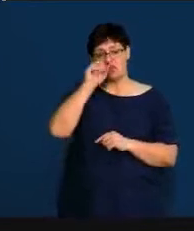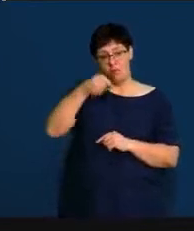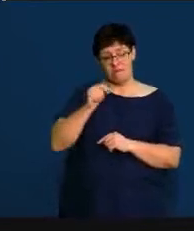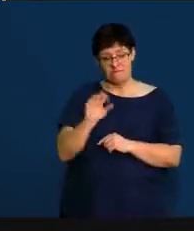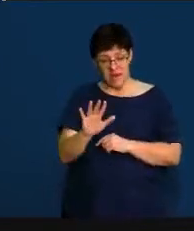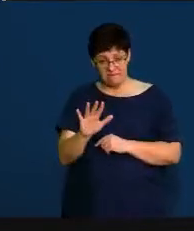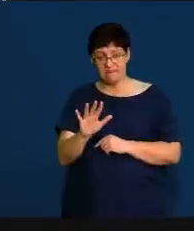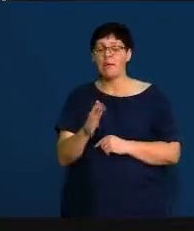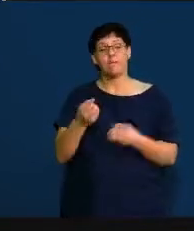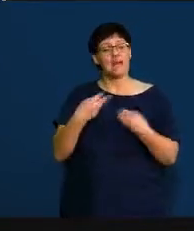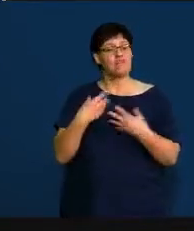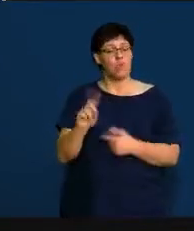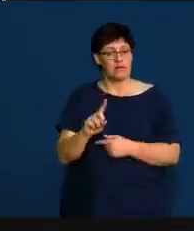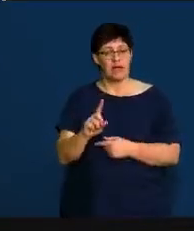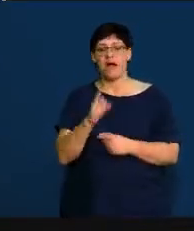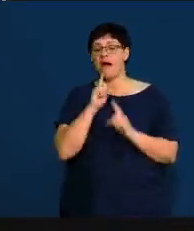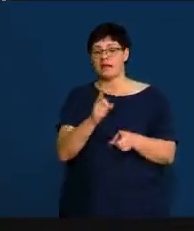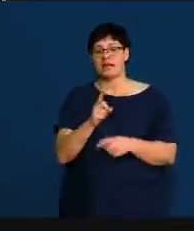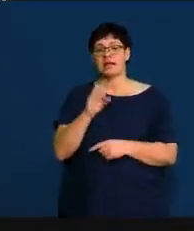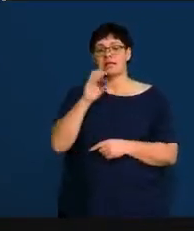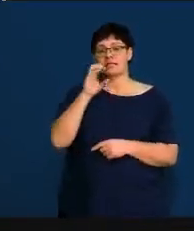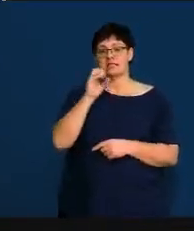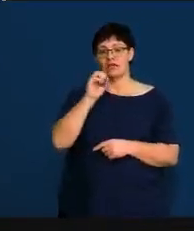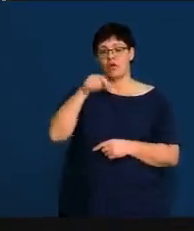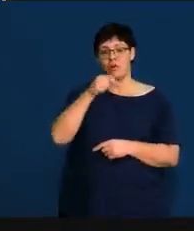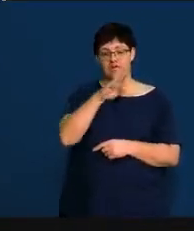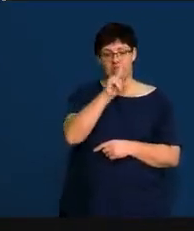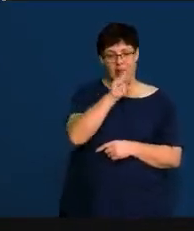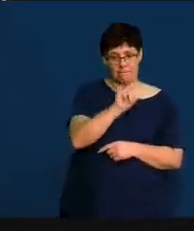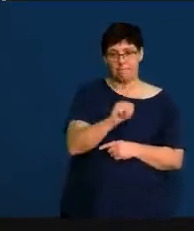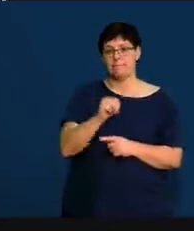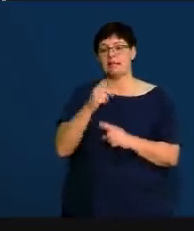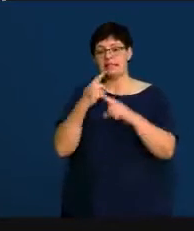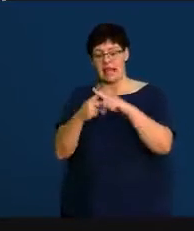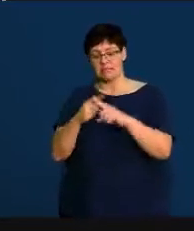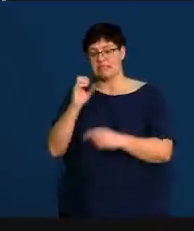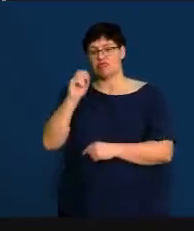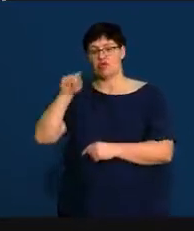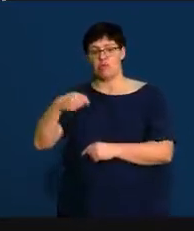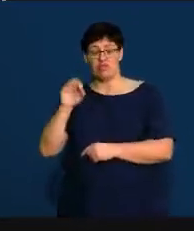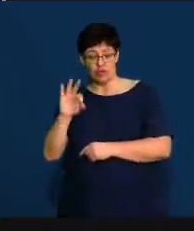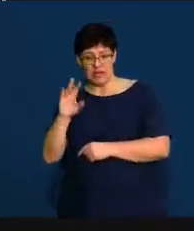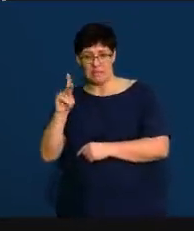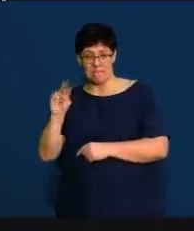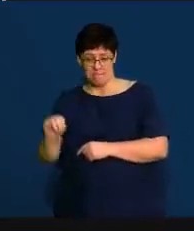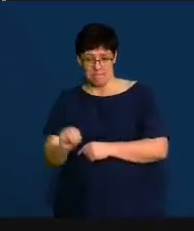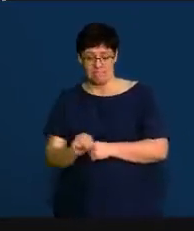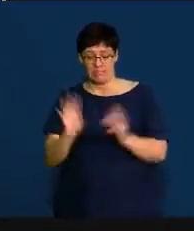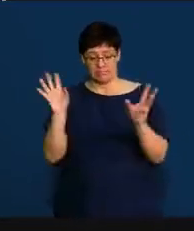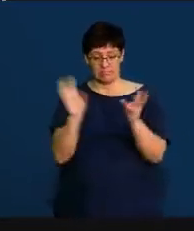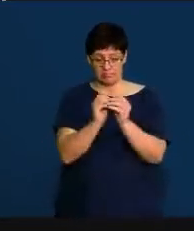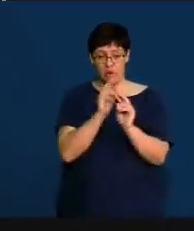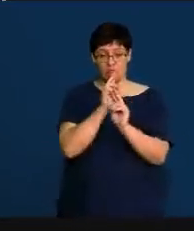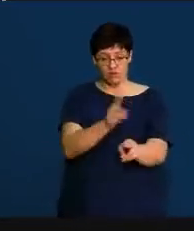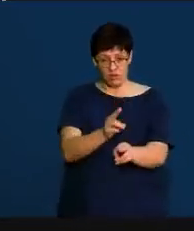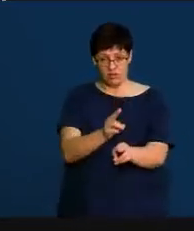0.5 gives me answers of 0.5 kilometers and 0.3 kilometers. When I take these two